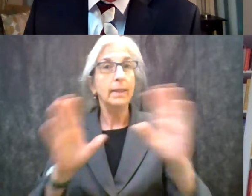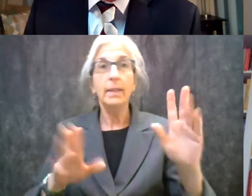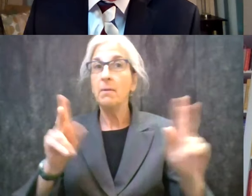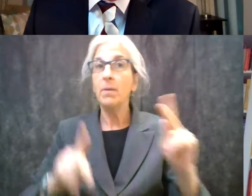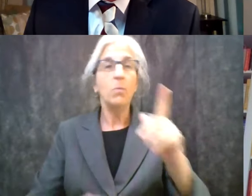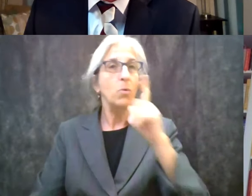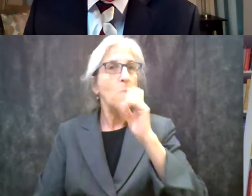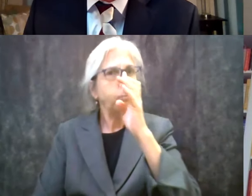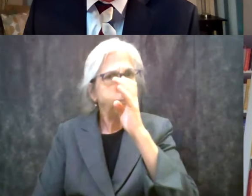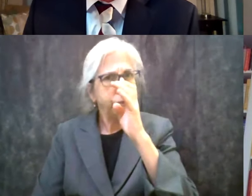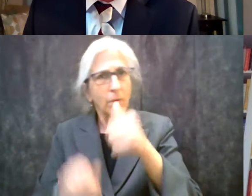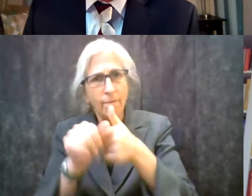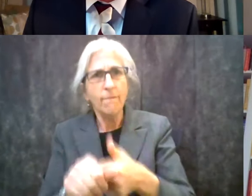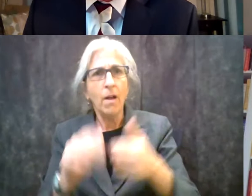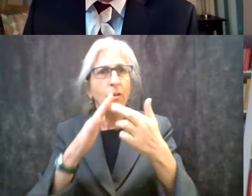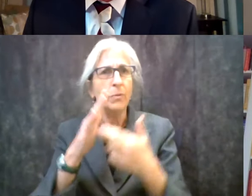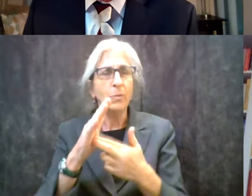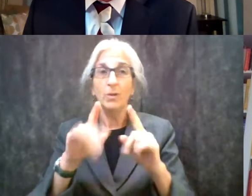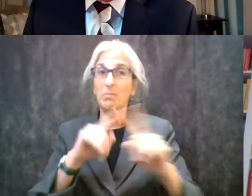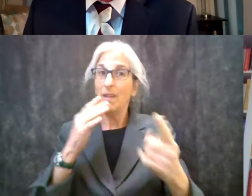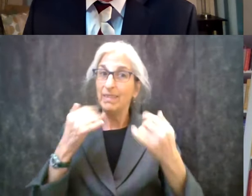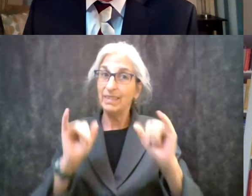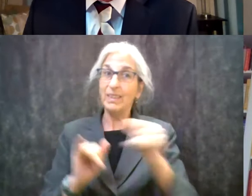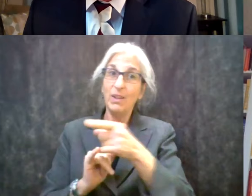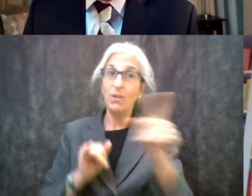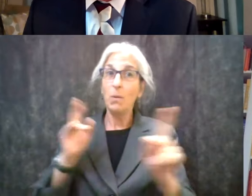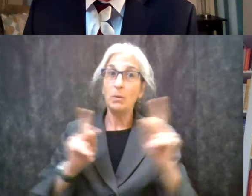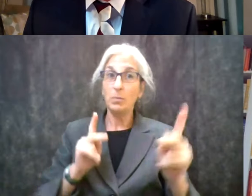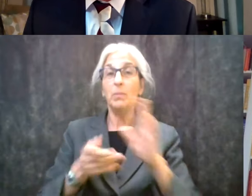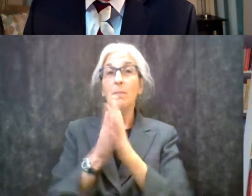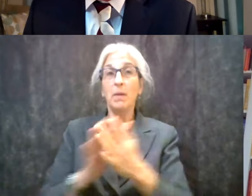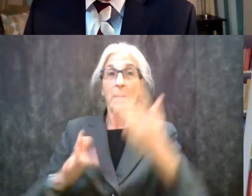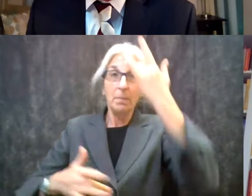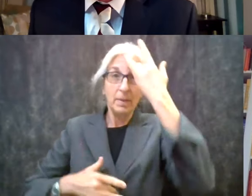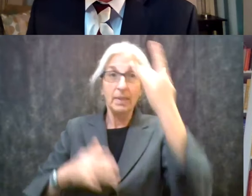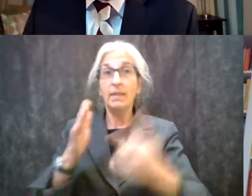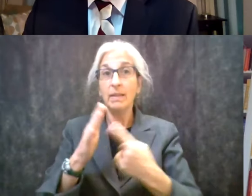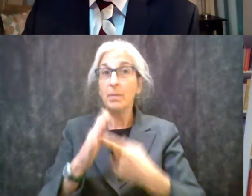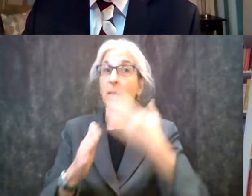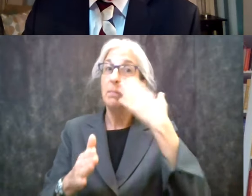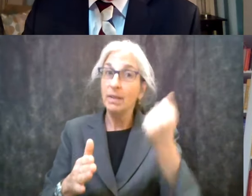trying to follow the rules, we still see those people occasionally get infected because it's a sneaky virus.